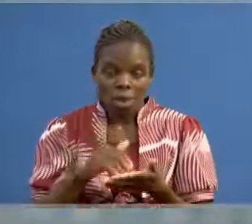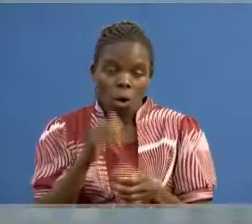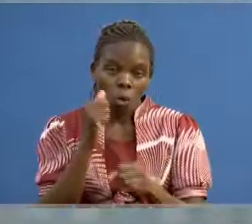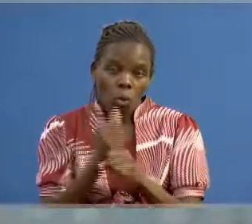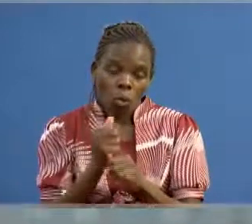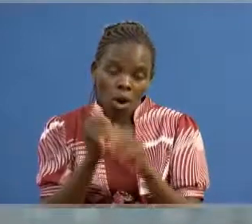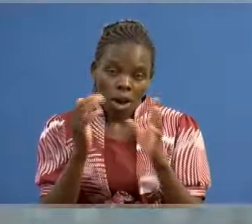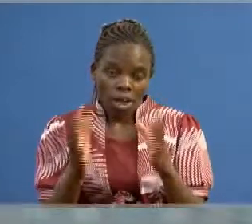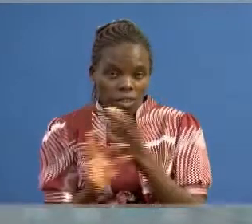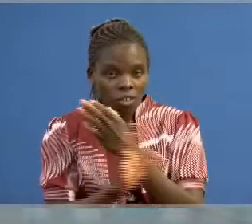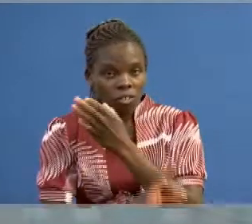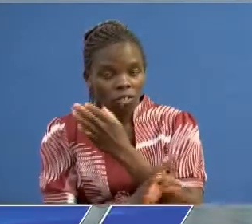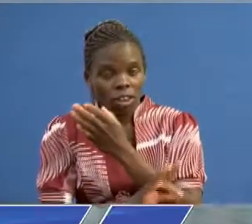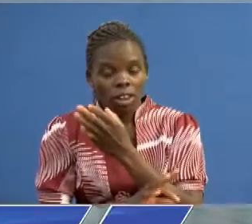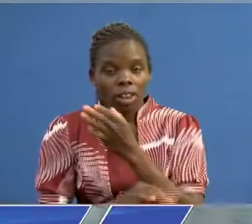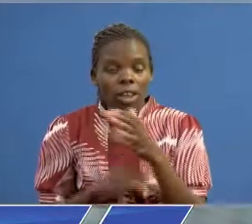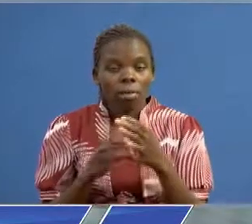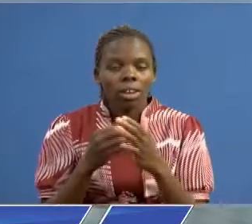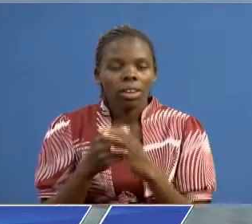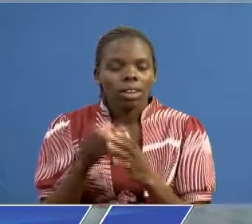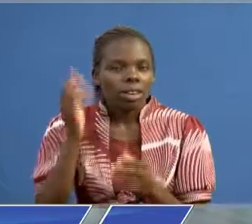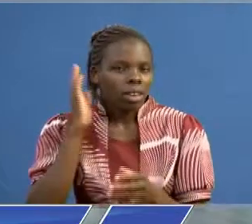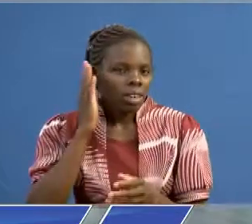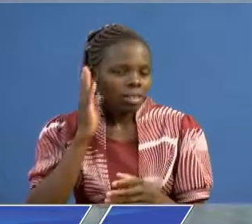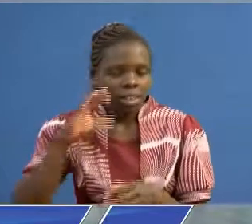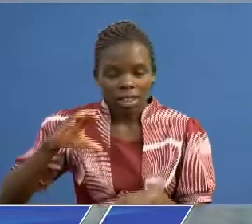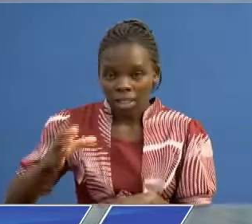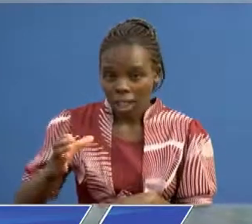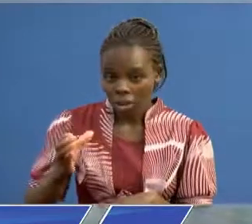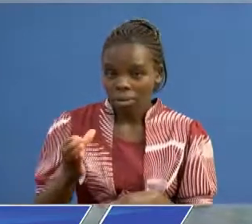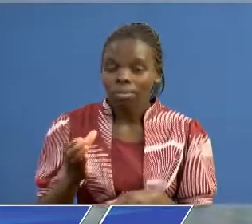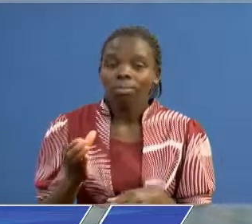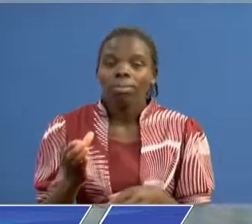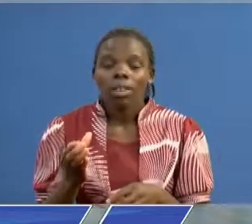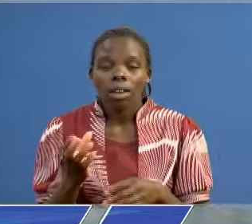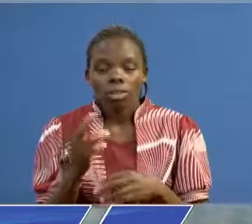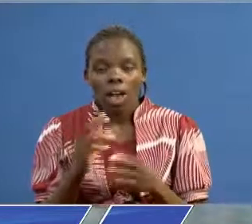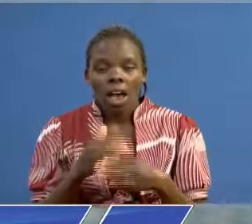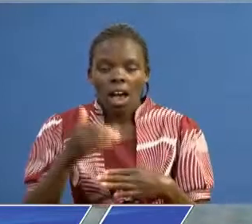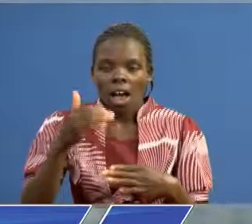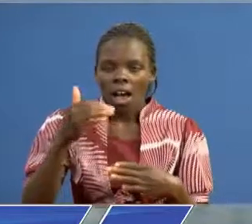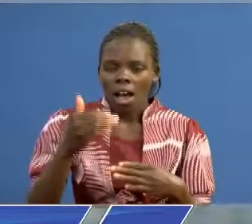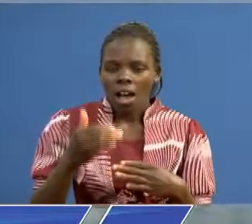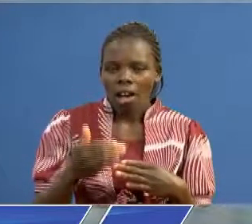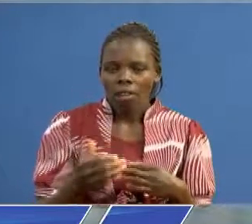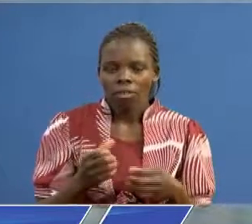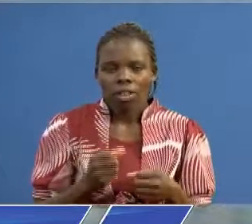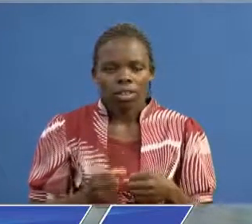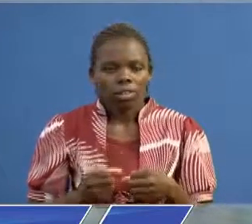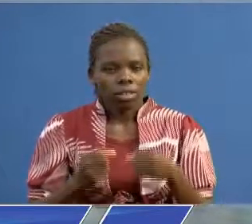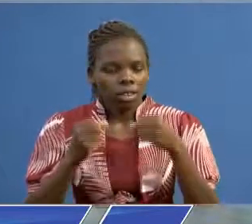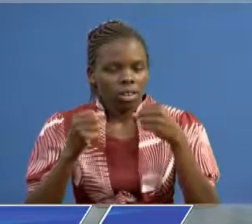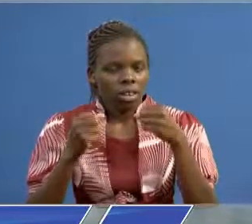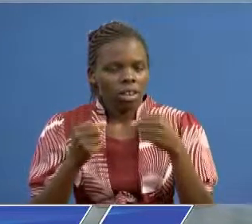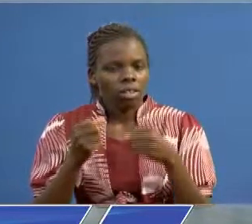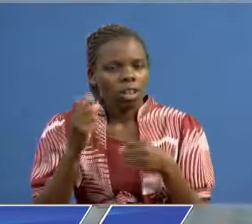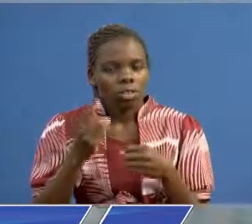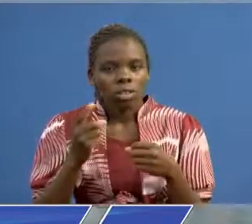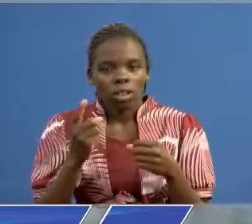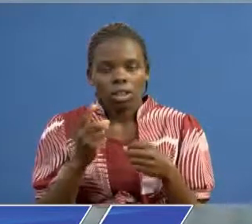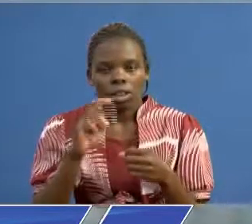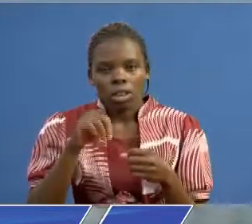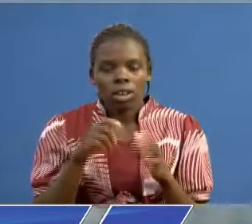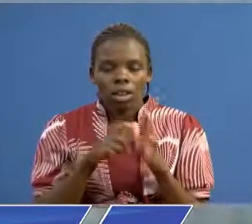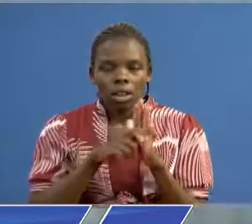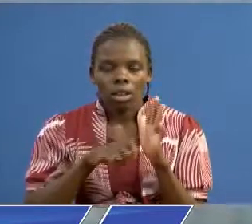Workers of a foreign company in Nubia, Kisii town have allegedly undergone assault after confronting their seniors demanding their dues in arrears